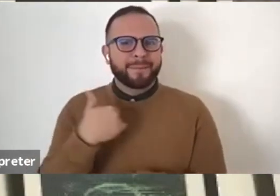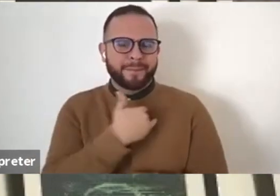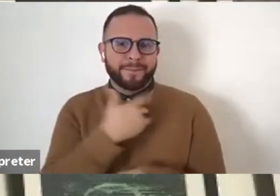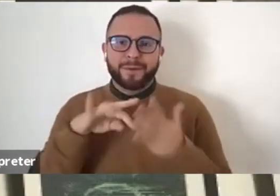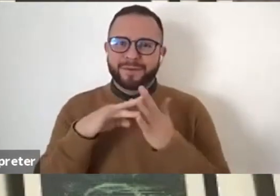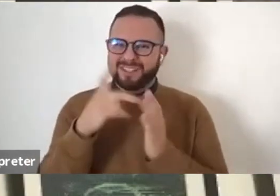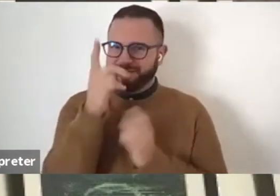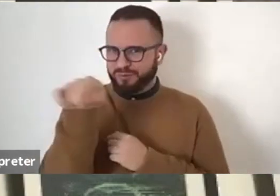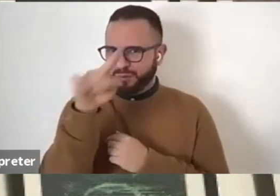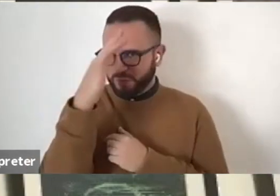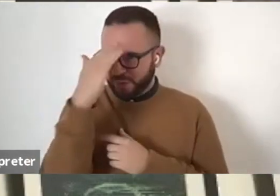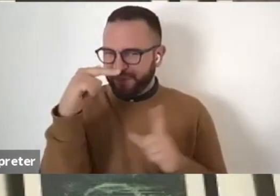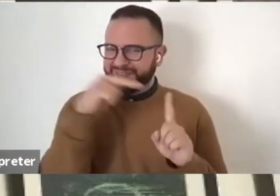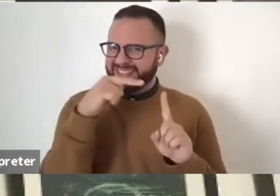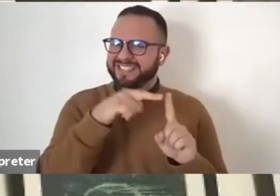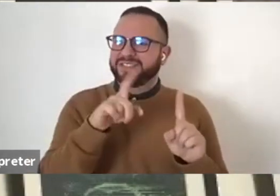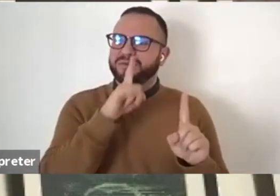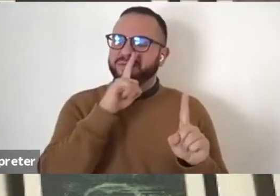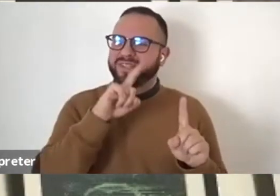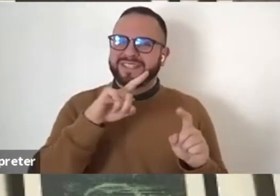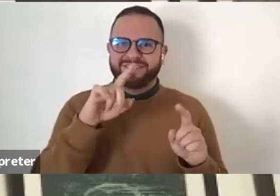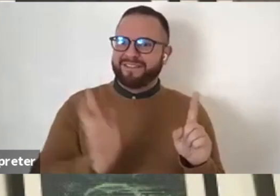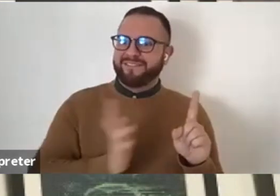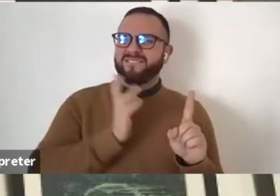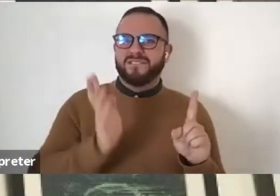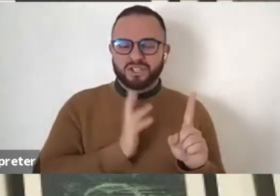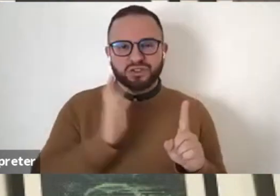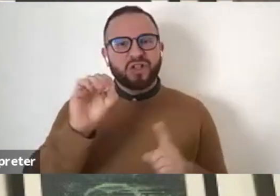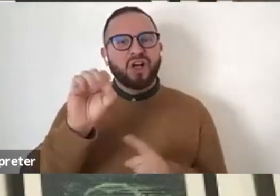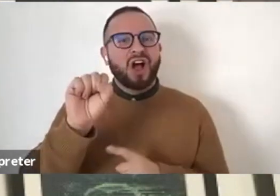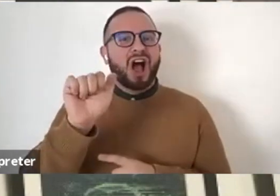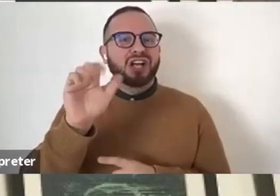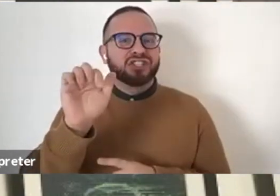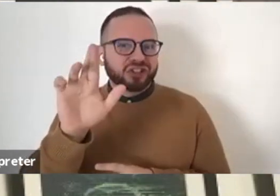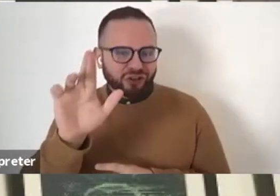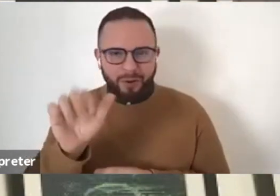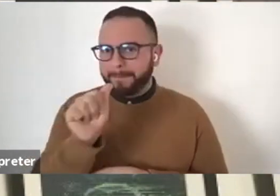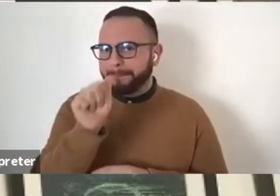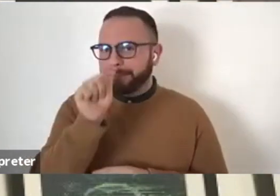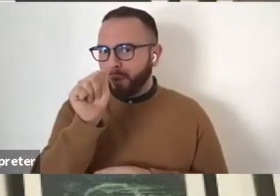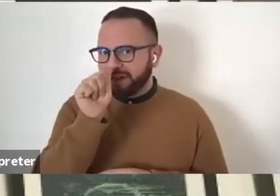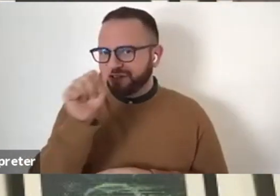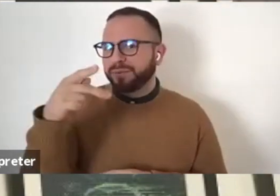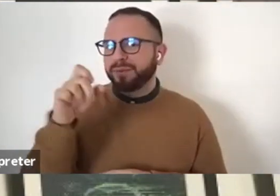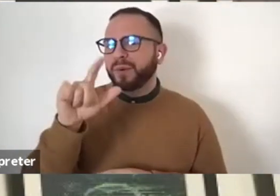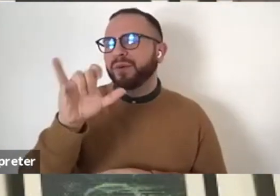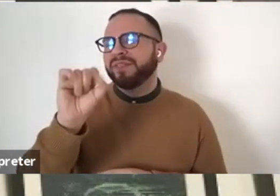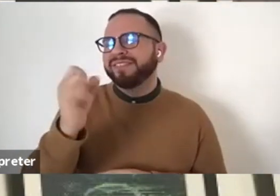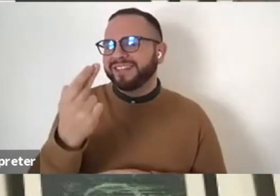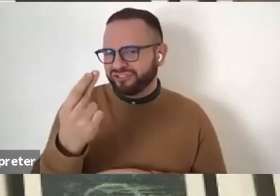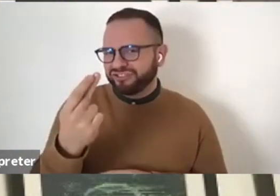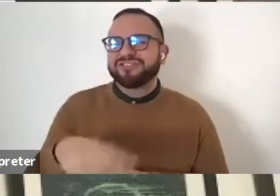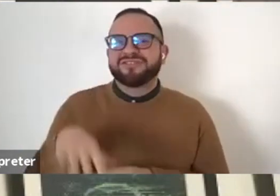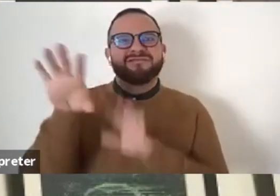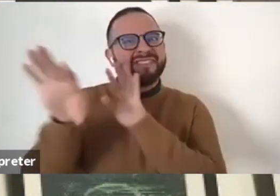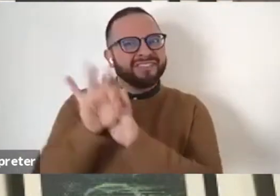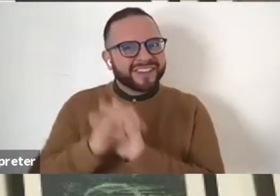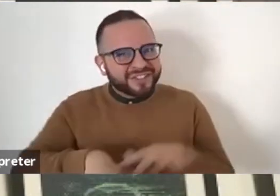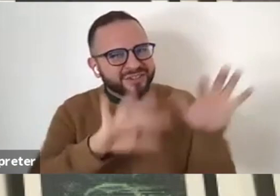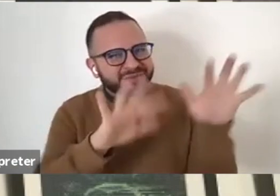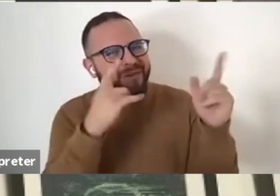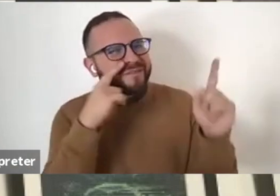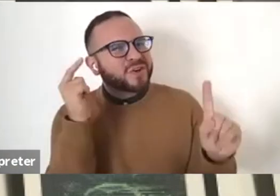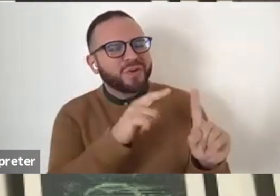official Polish Oscar selection. Congratulations, bravo to you. And this is also your